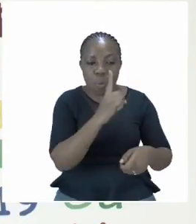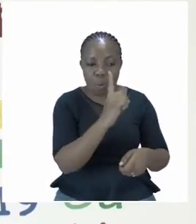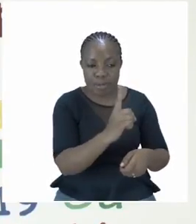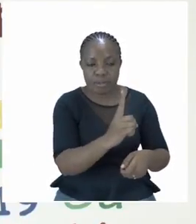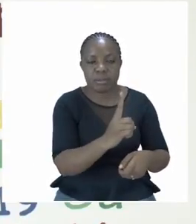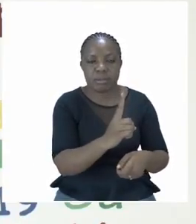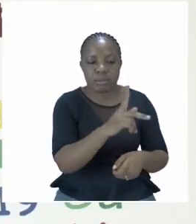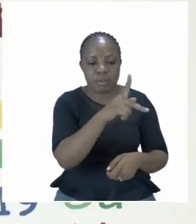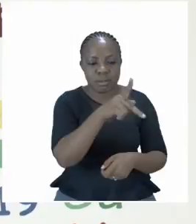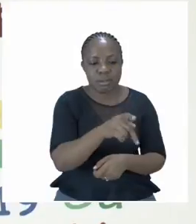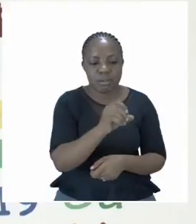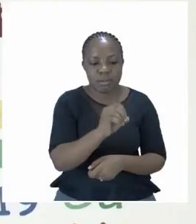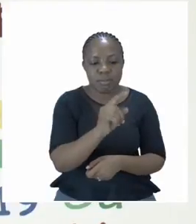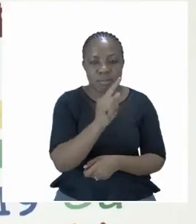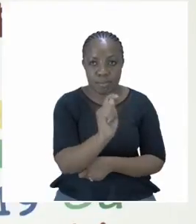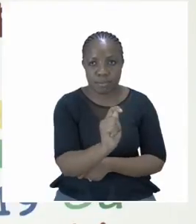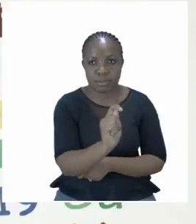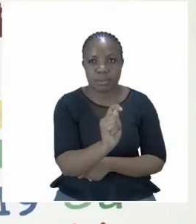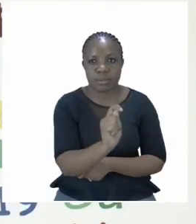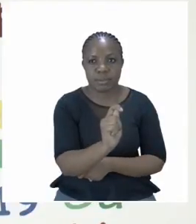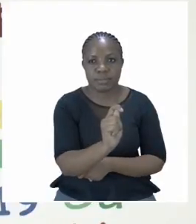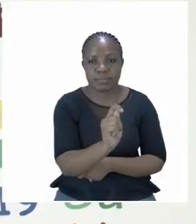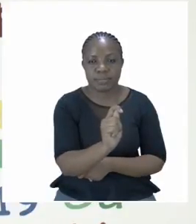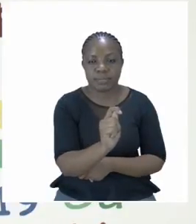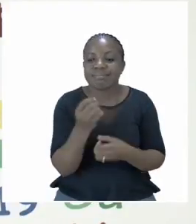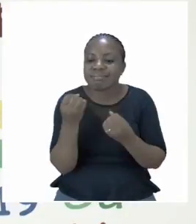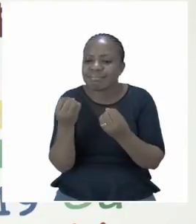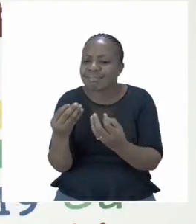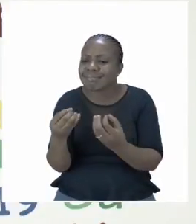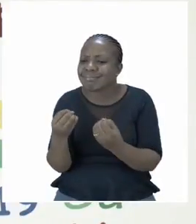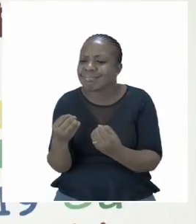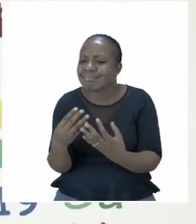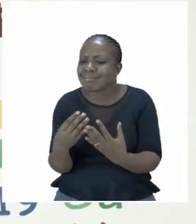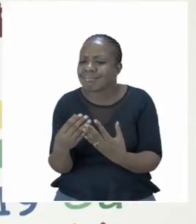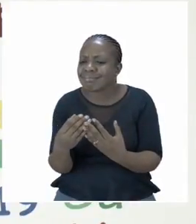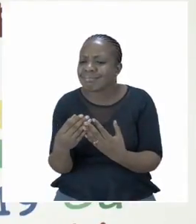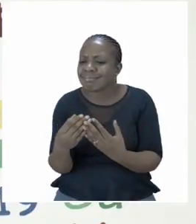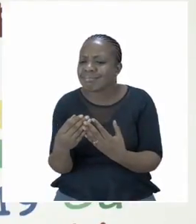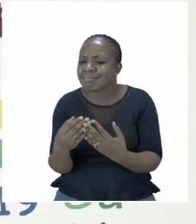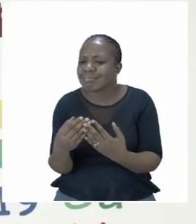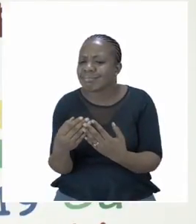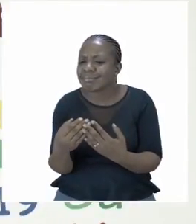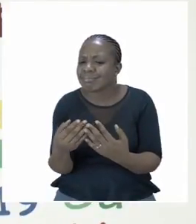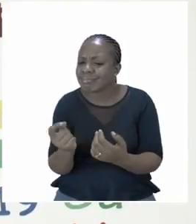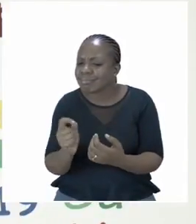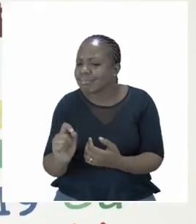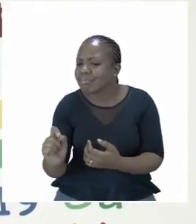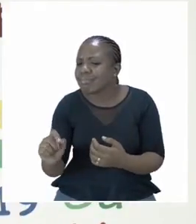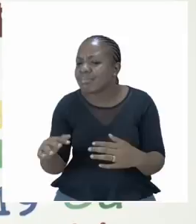pot. Now when there are many, what do we say?